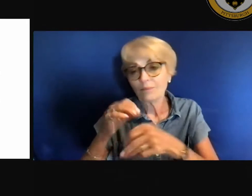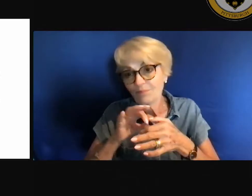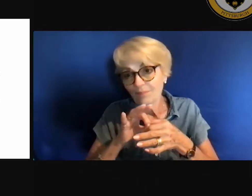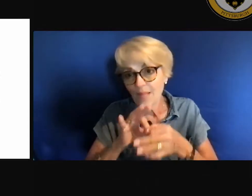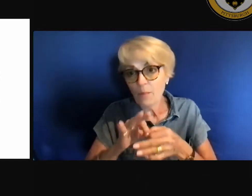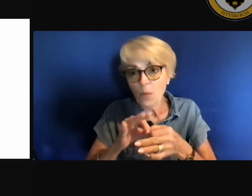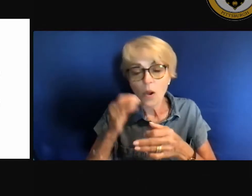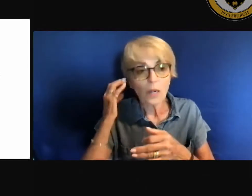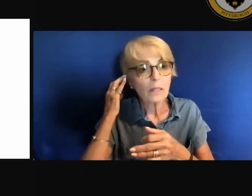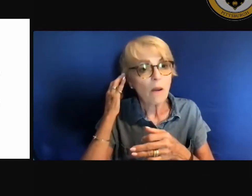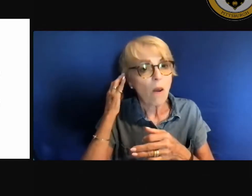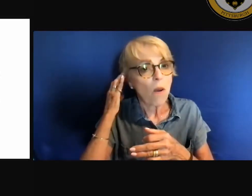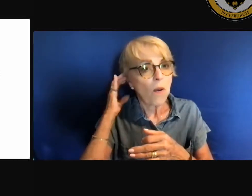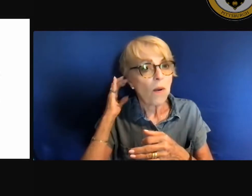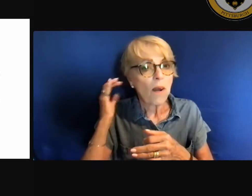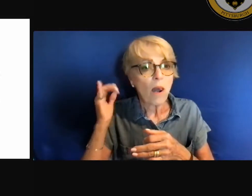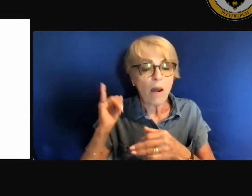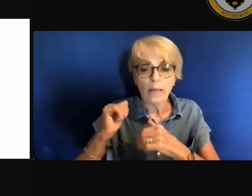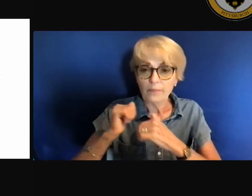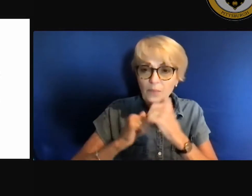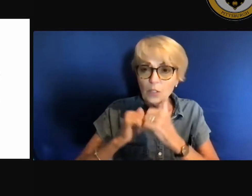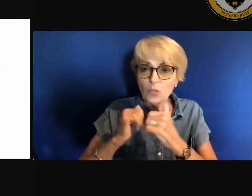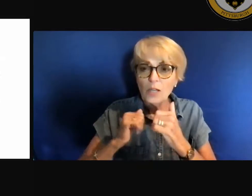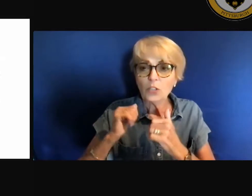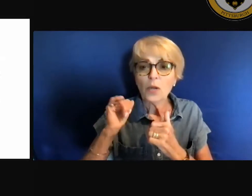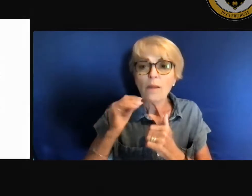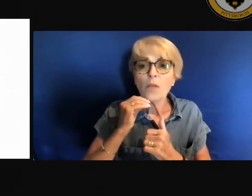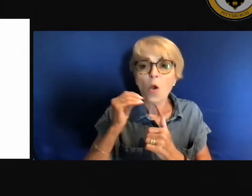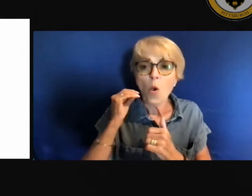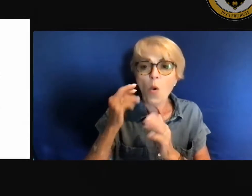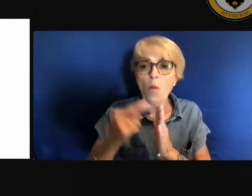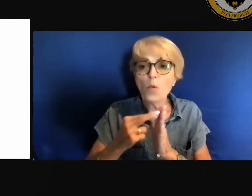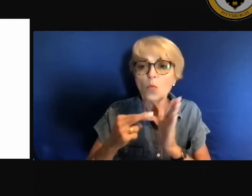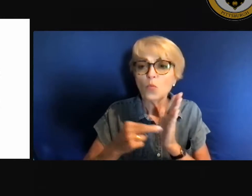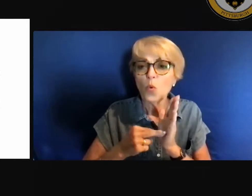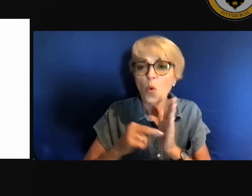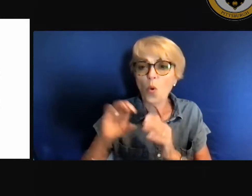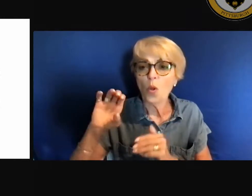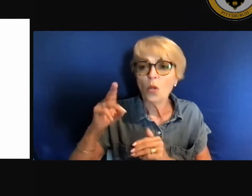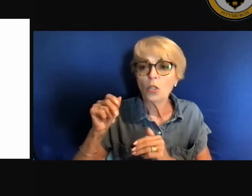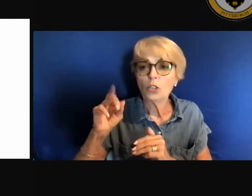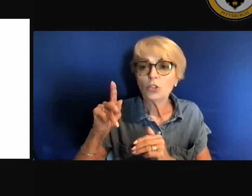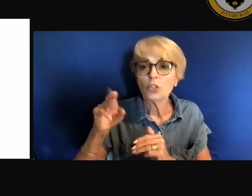on the structure the Home Rule Charter provides for the separation of